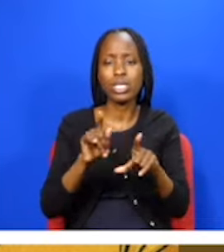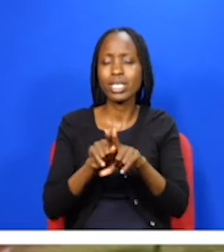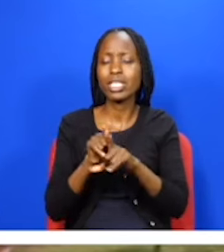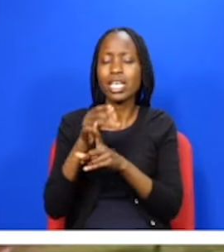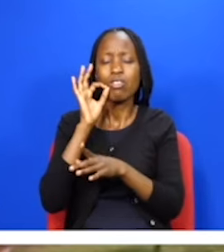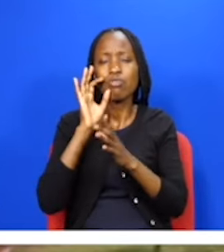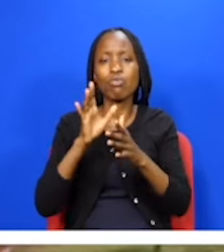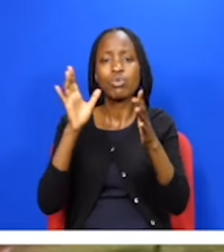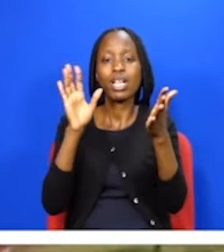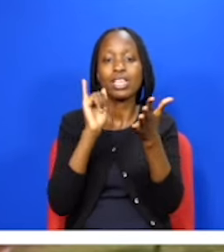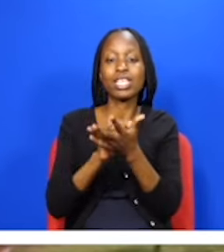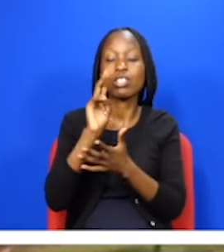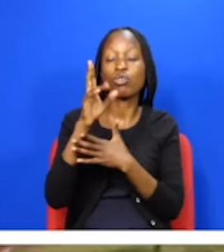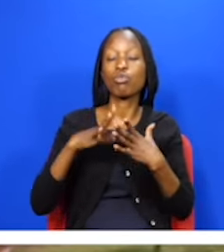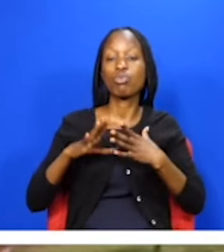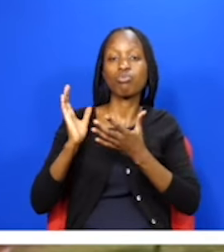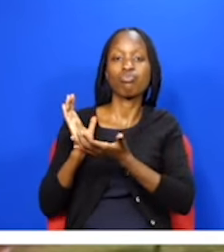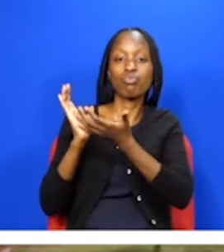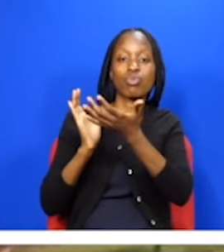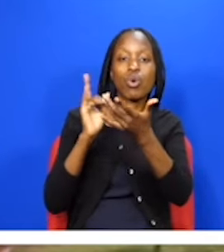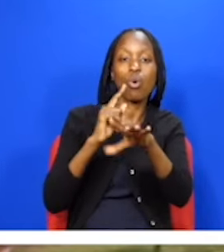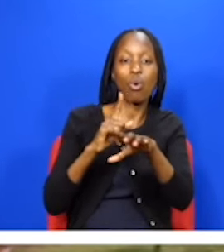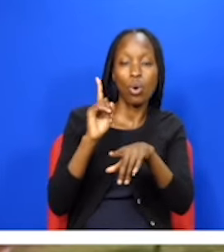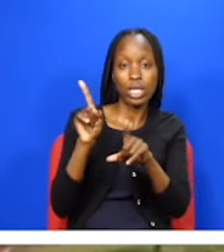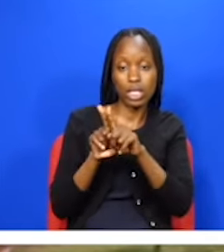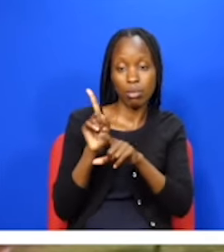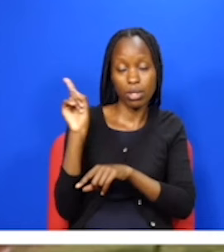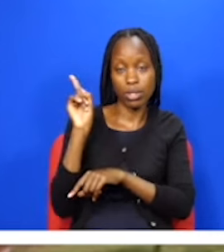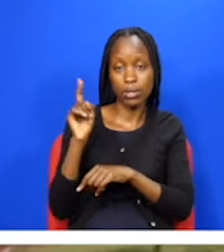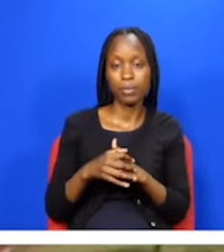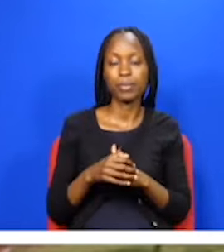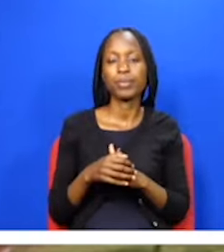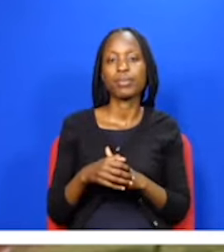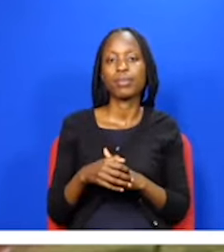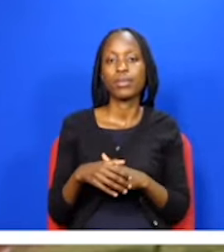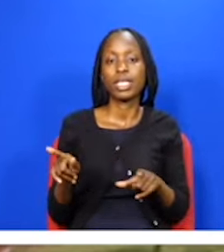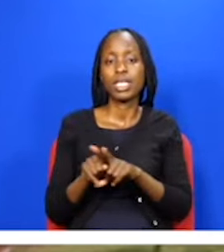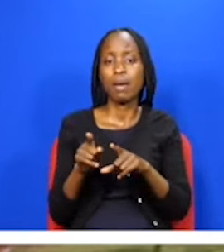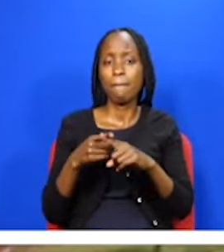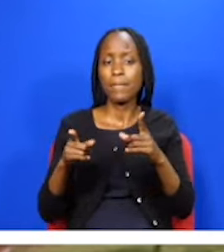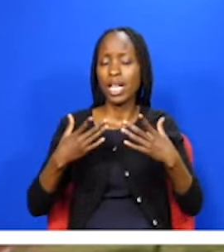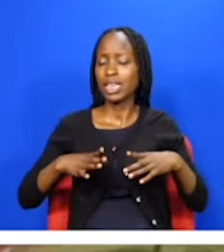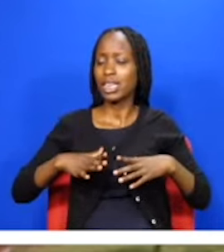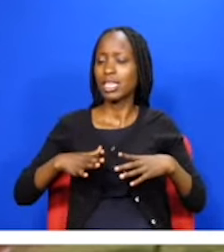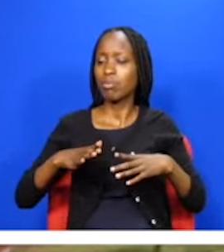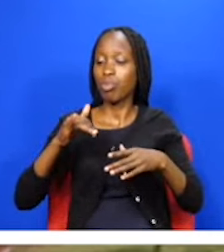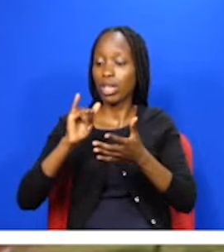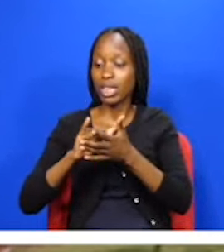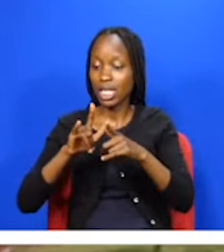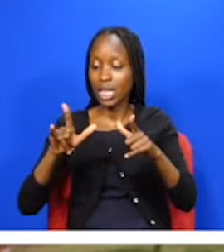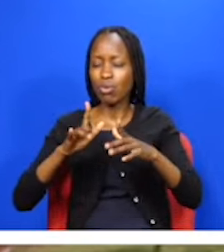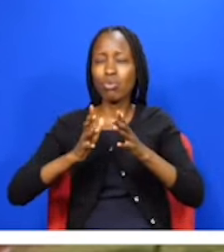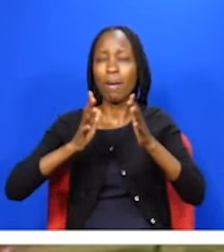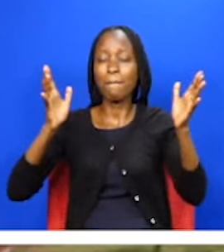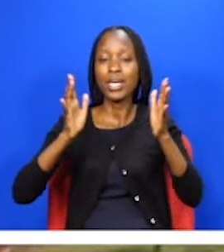that it took two men to carry a cluster of them on a pole between them. But the people there were very big and tall, and